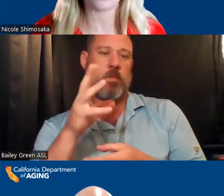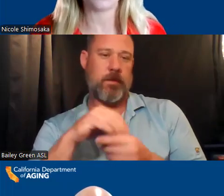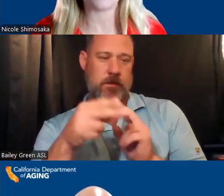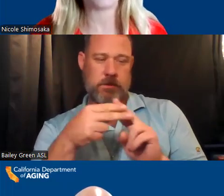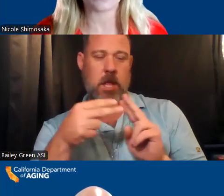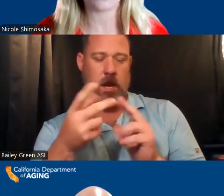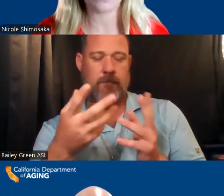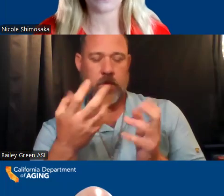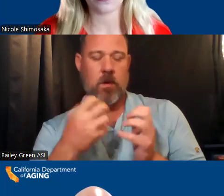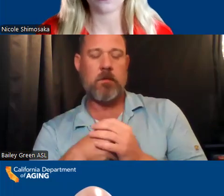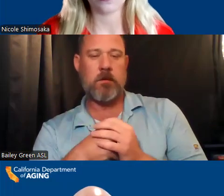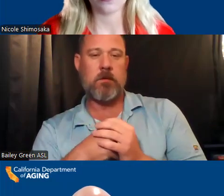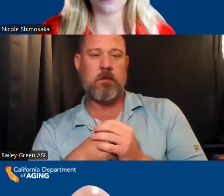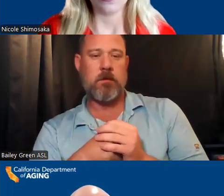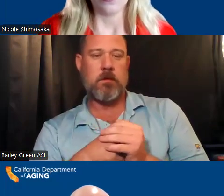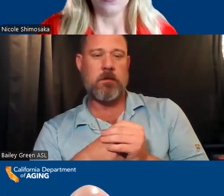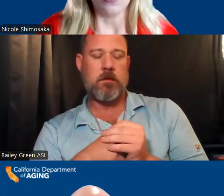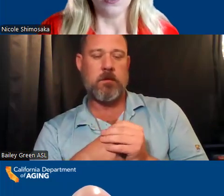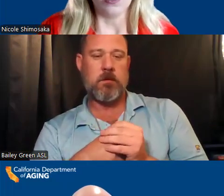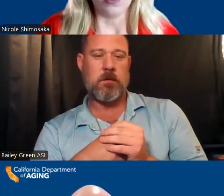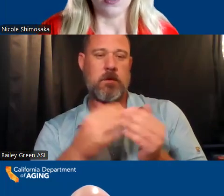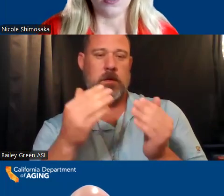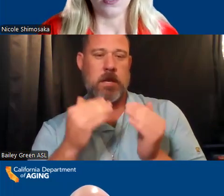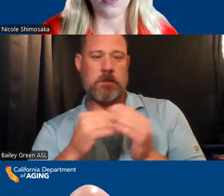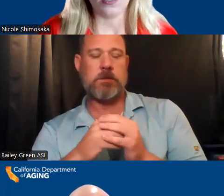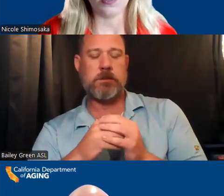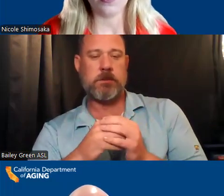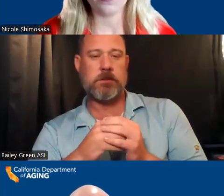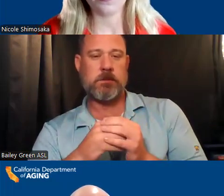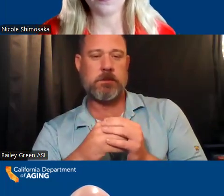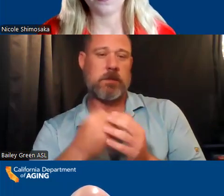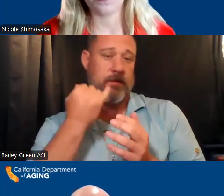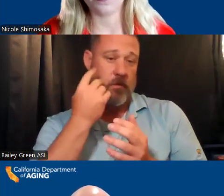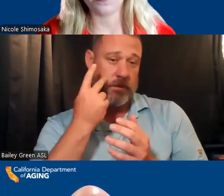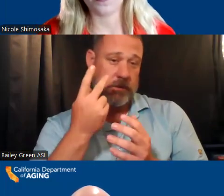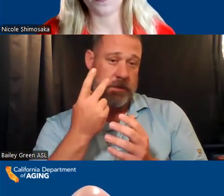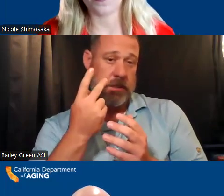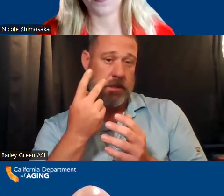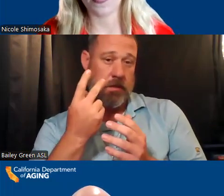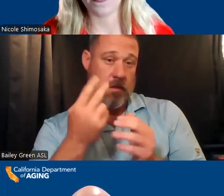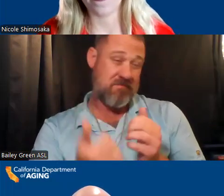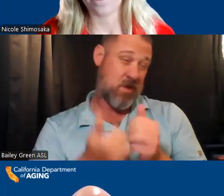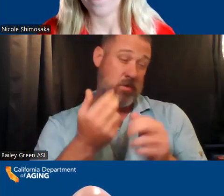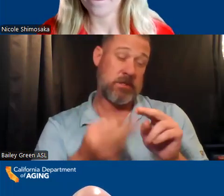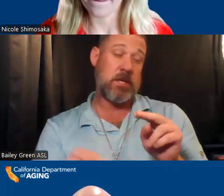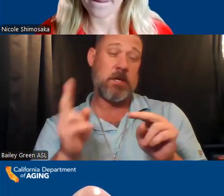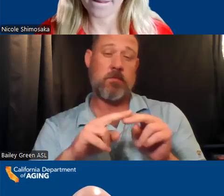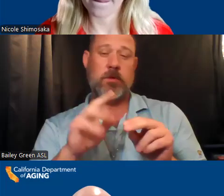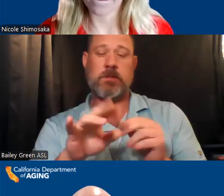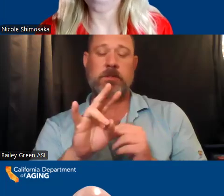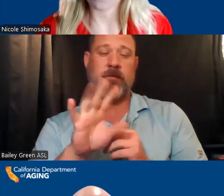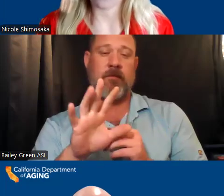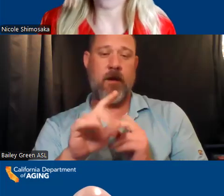you'd like to revisit. Right, next question. If we're seeing the sharpest increase in those